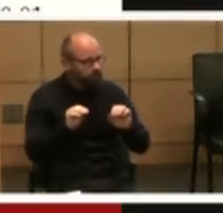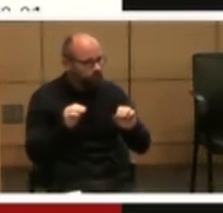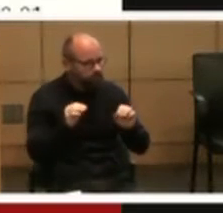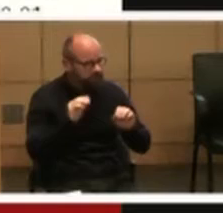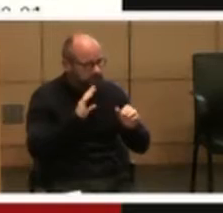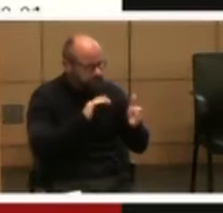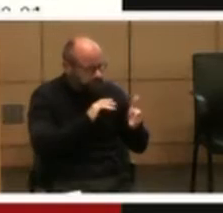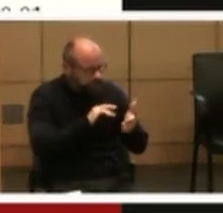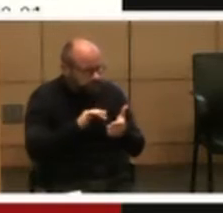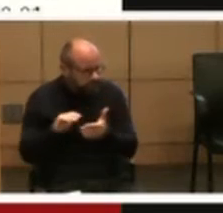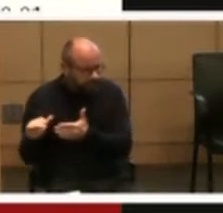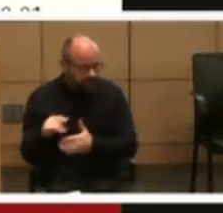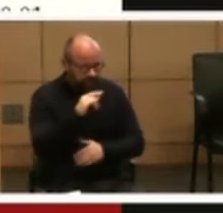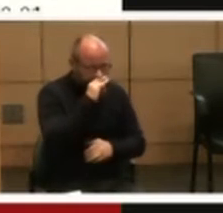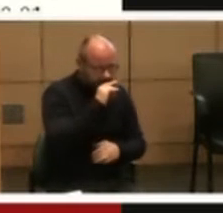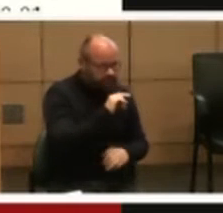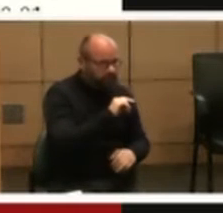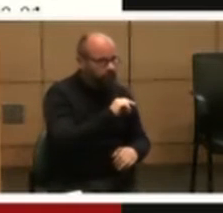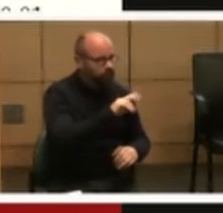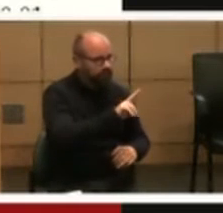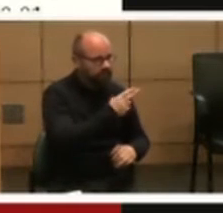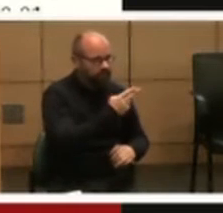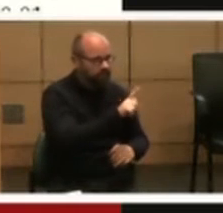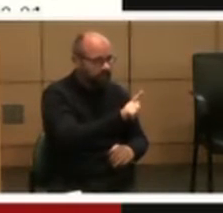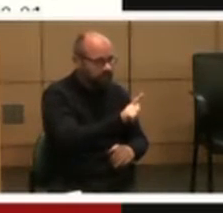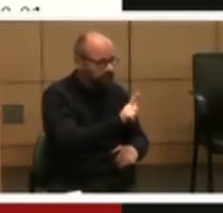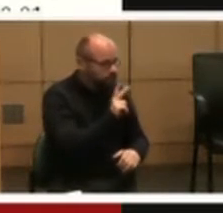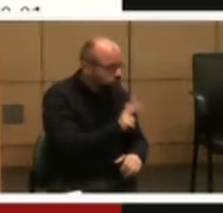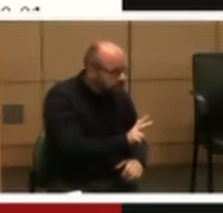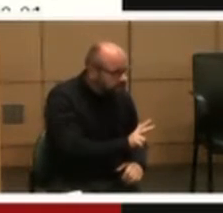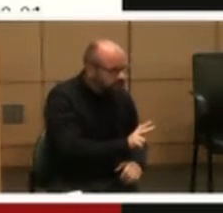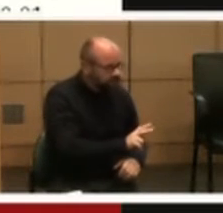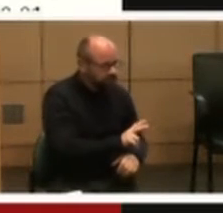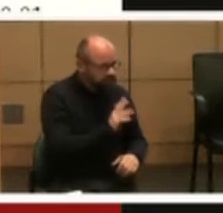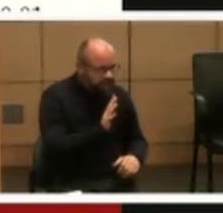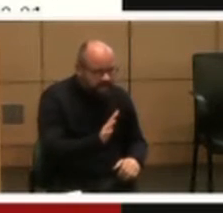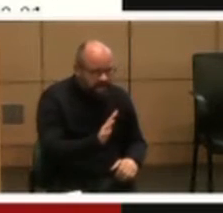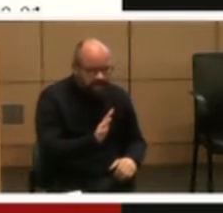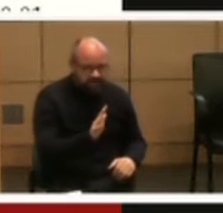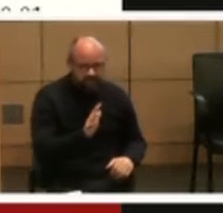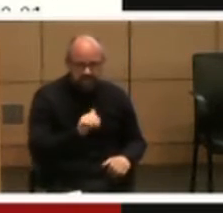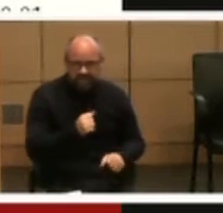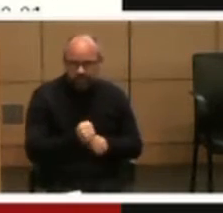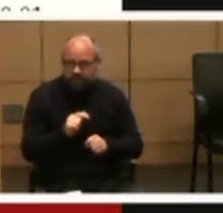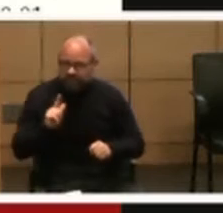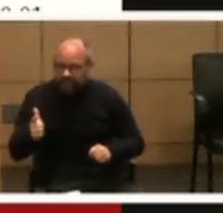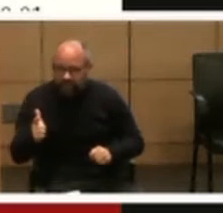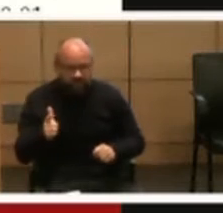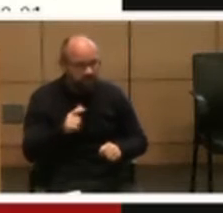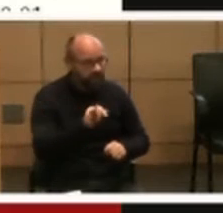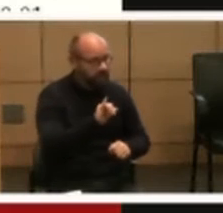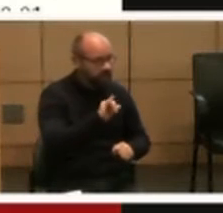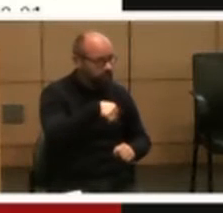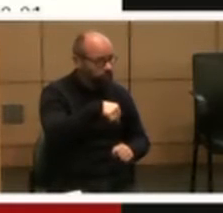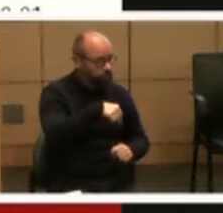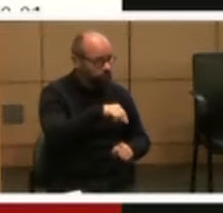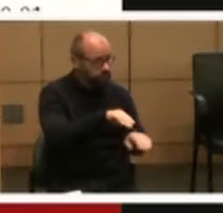these kids at, you know, 3 or 5 or 10 years later, do the IQ scores stay stable, or do they get, do